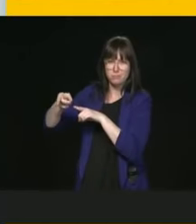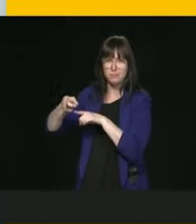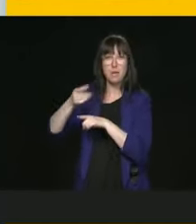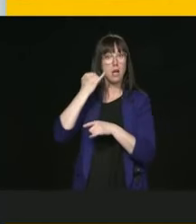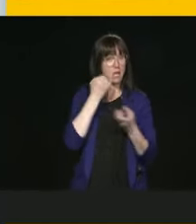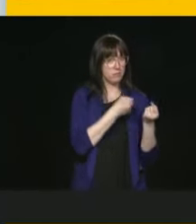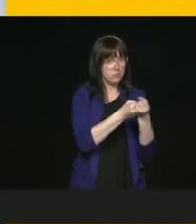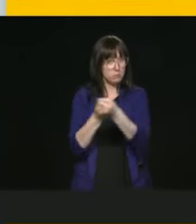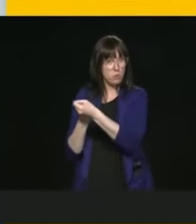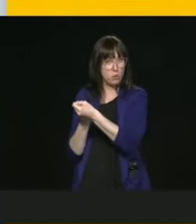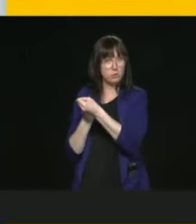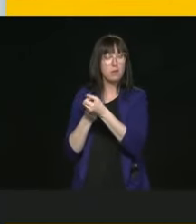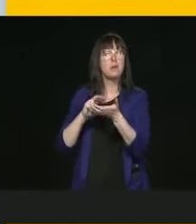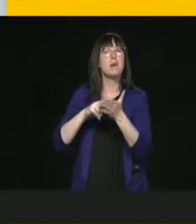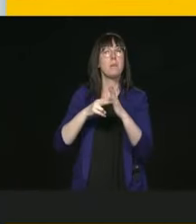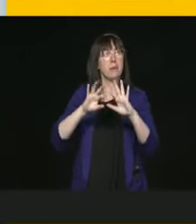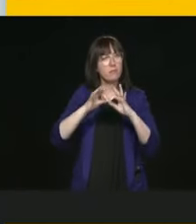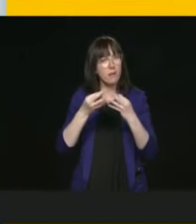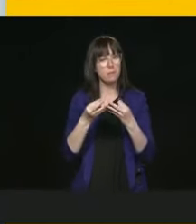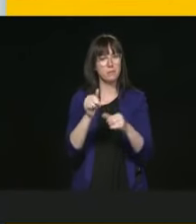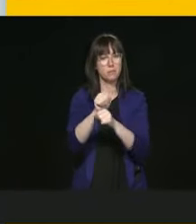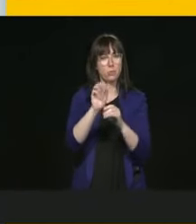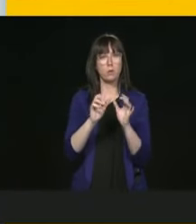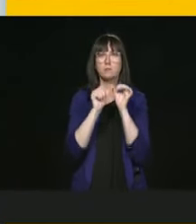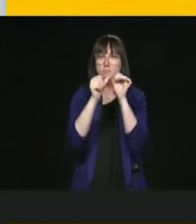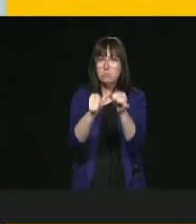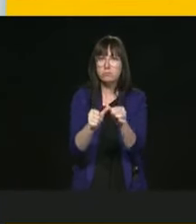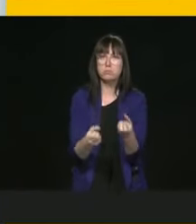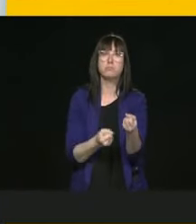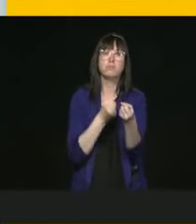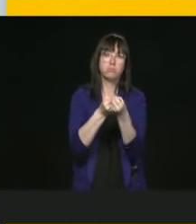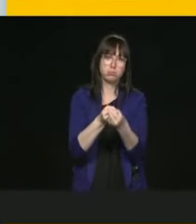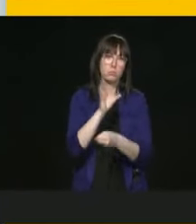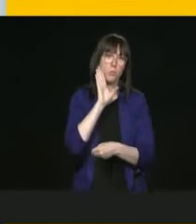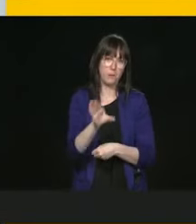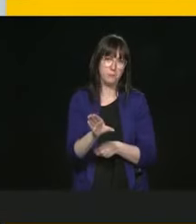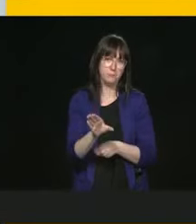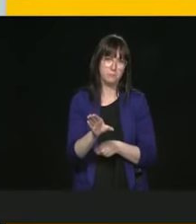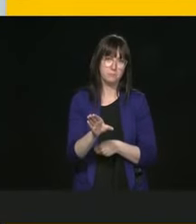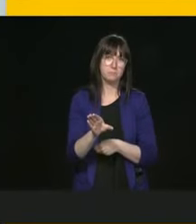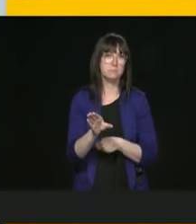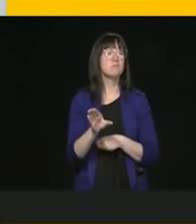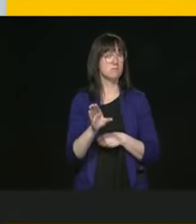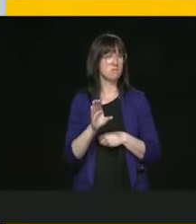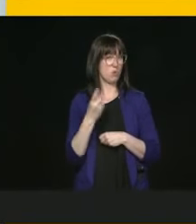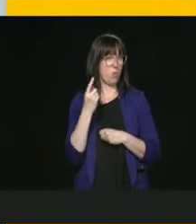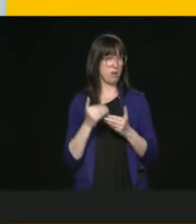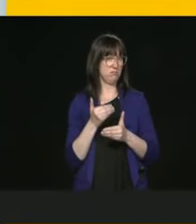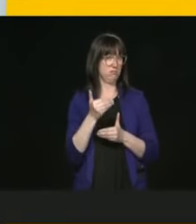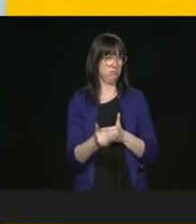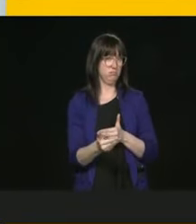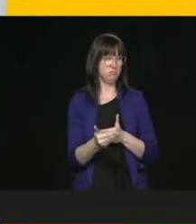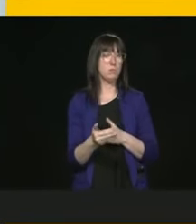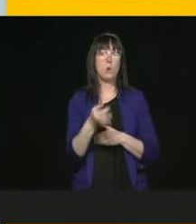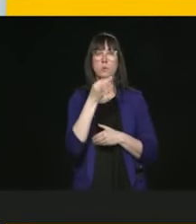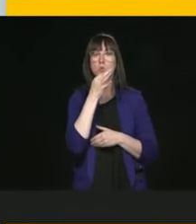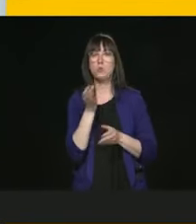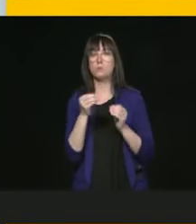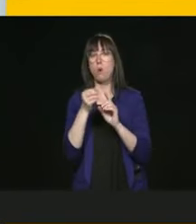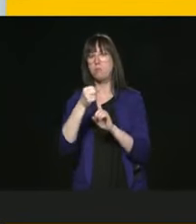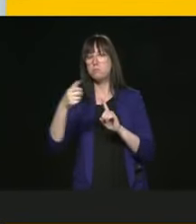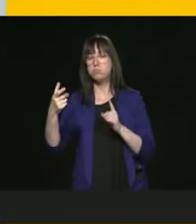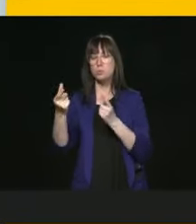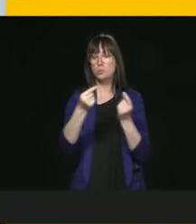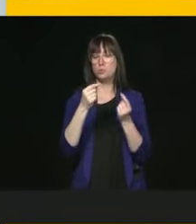we're supporting families and workers too. And this is just a first step. We'll have more to say soon on what else we'll do to